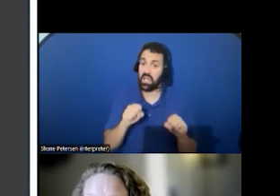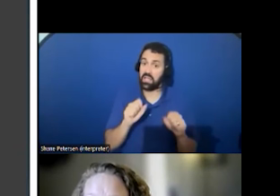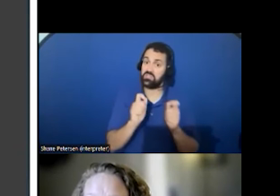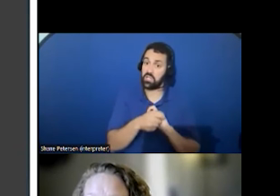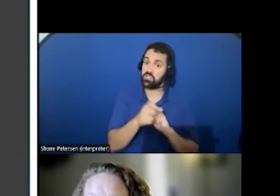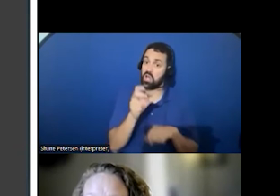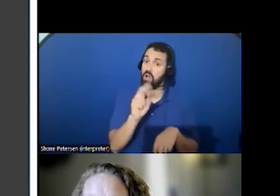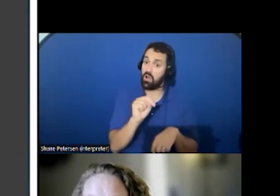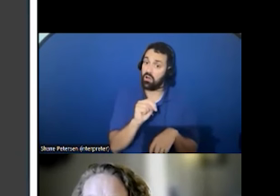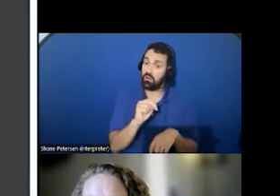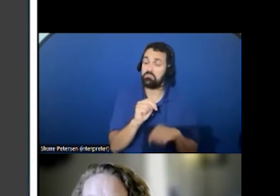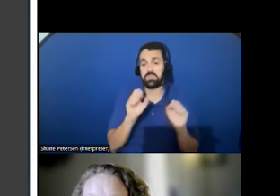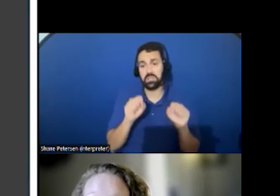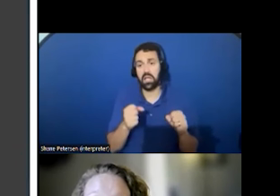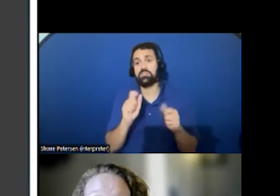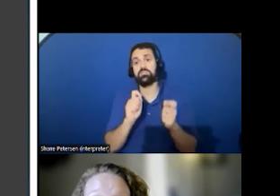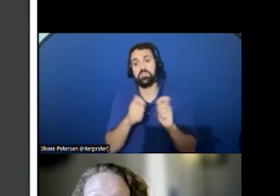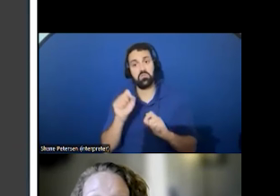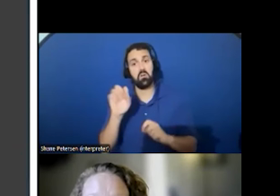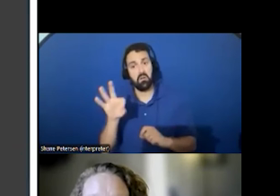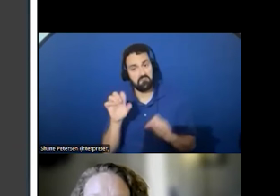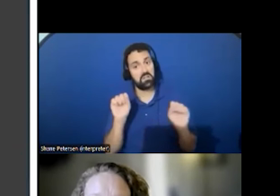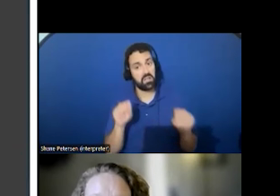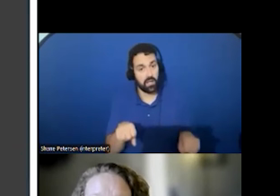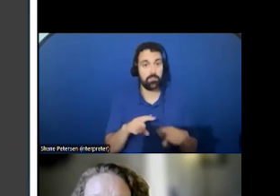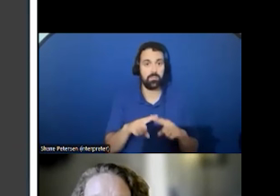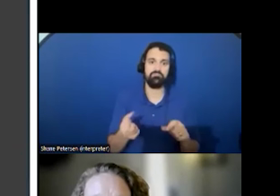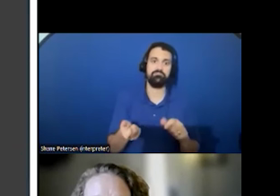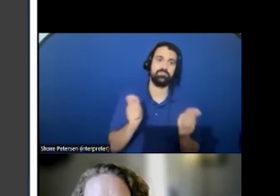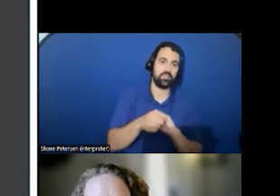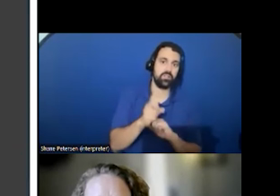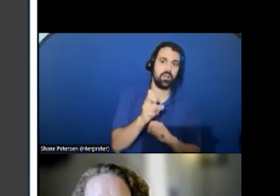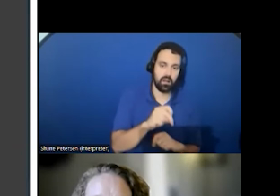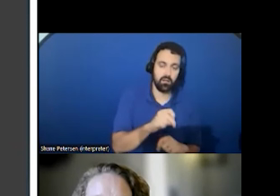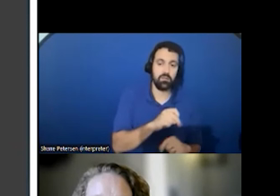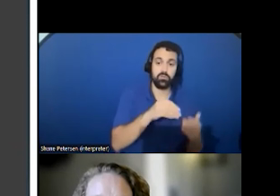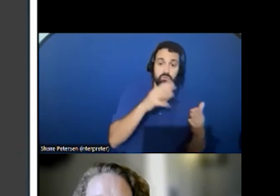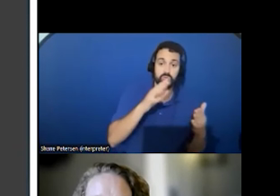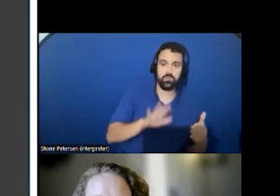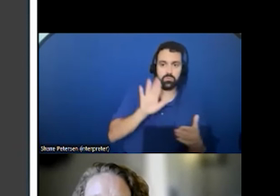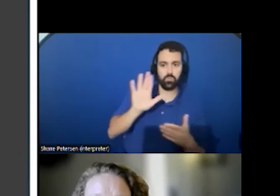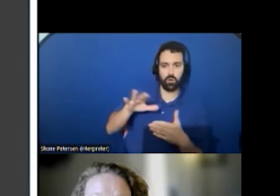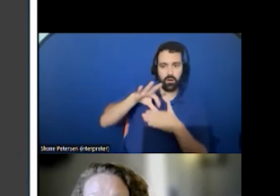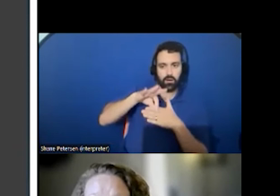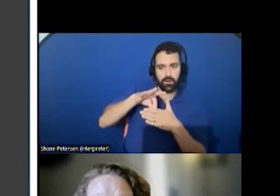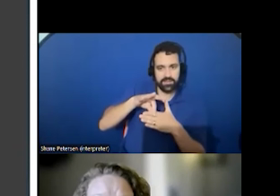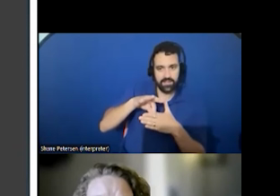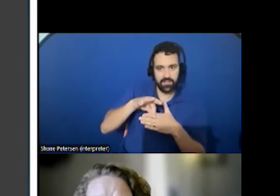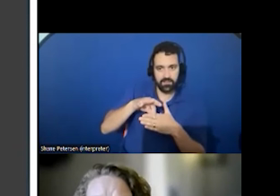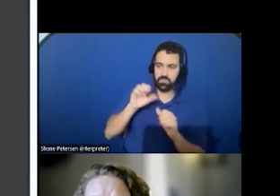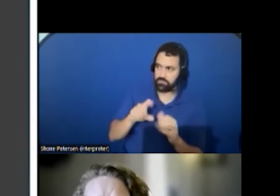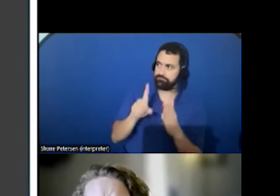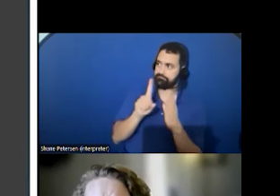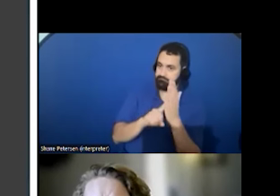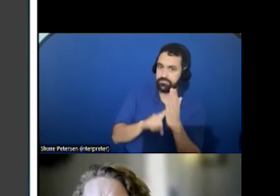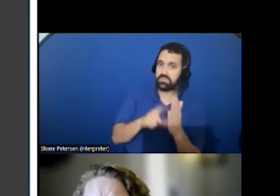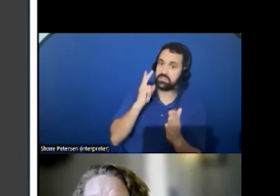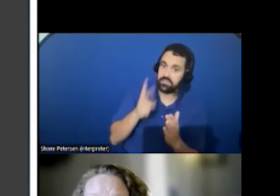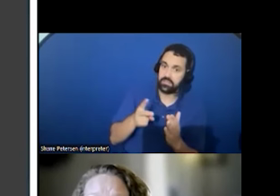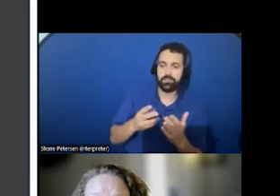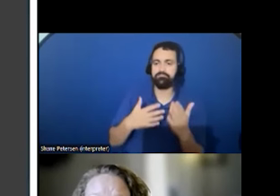have it toggled on, this allows students to get your content or your whatever your document,